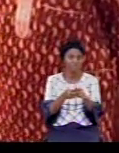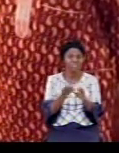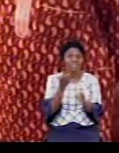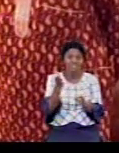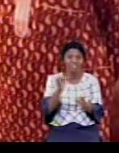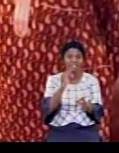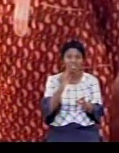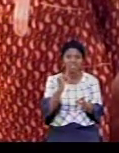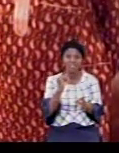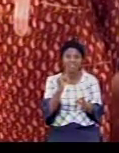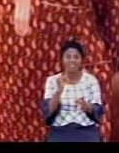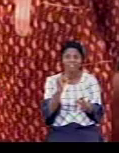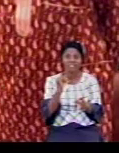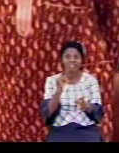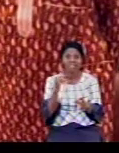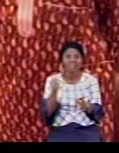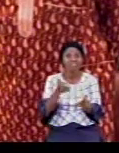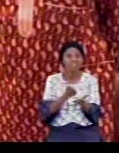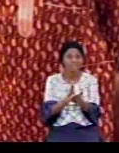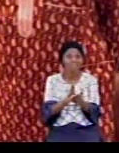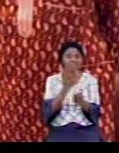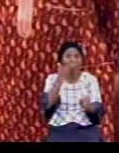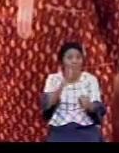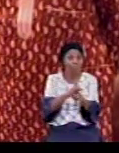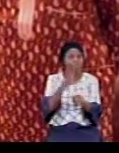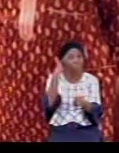there is an appropriate promise.